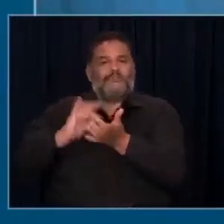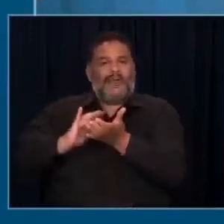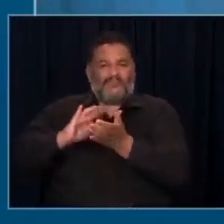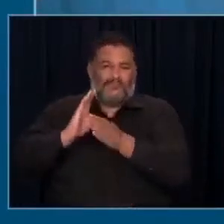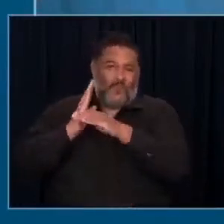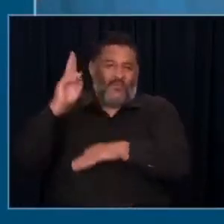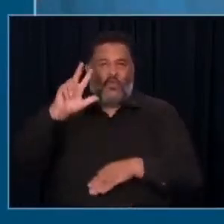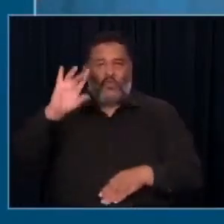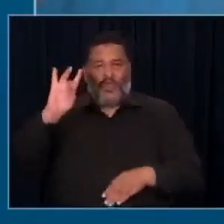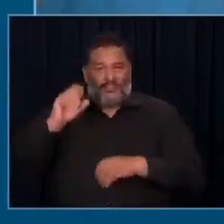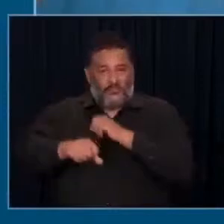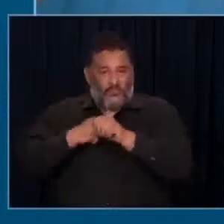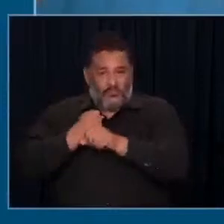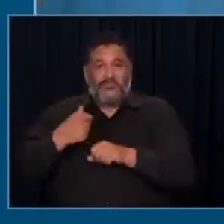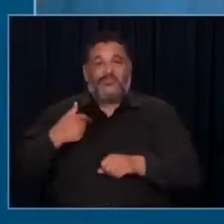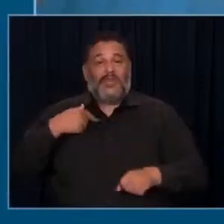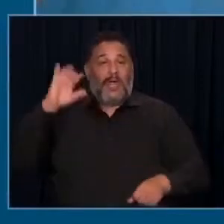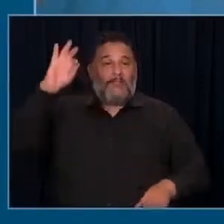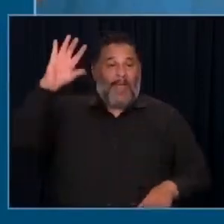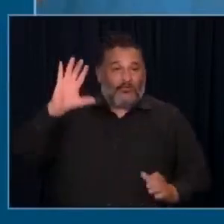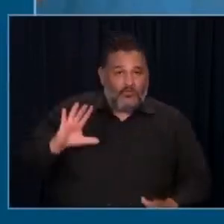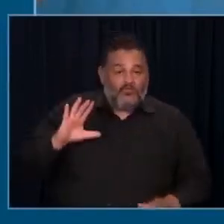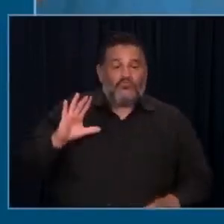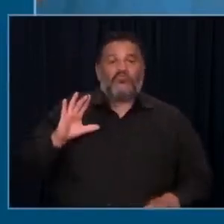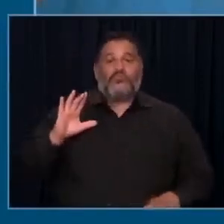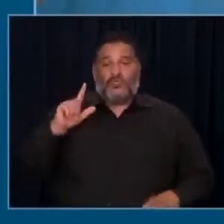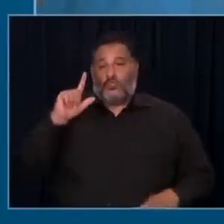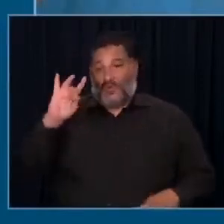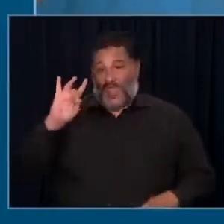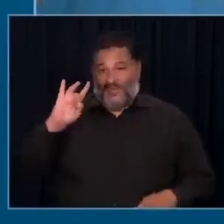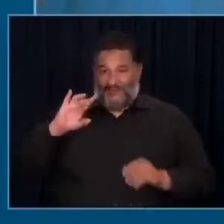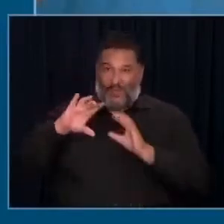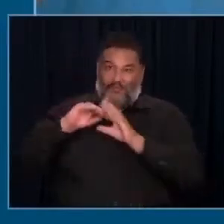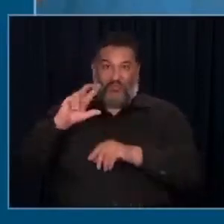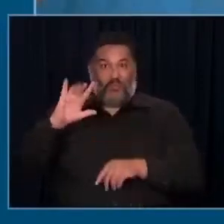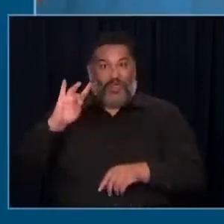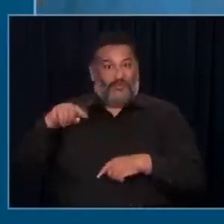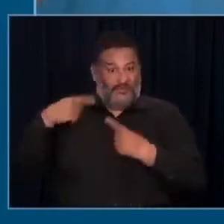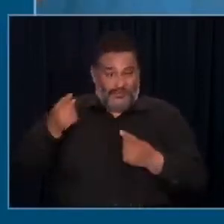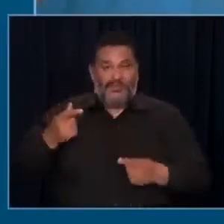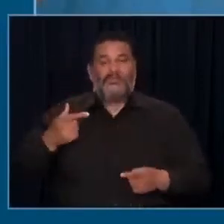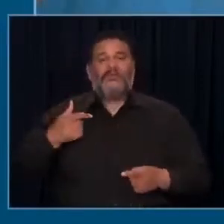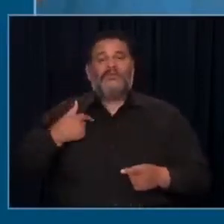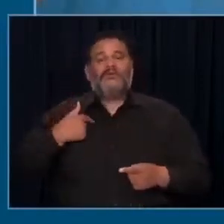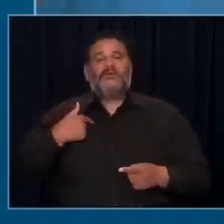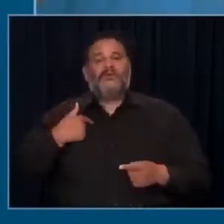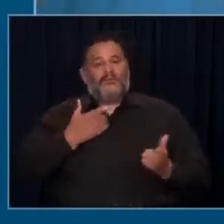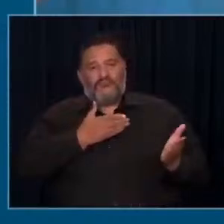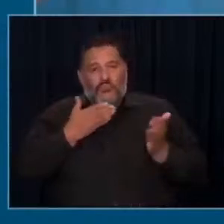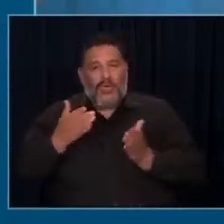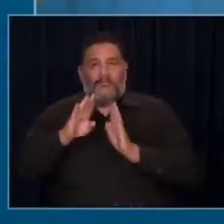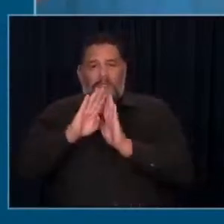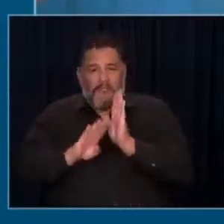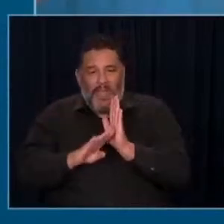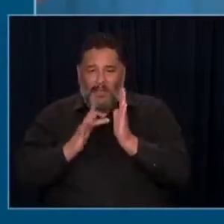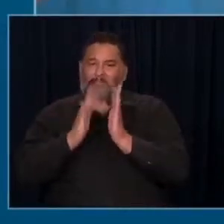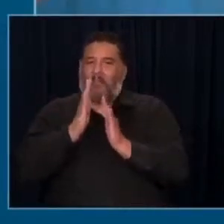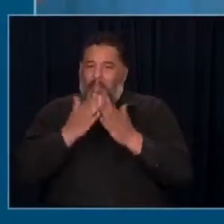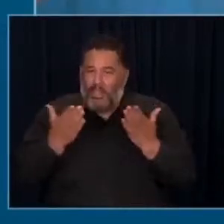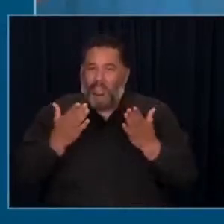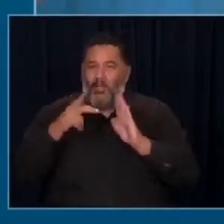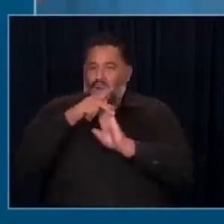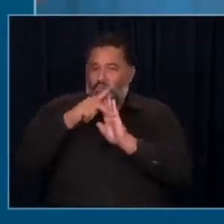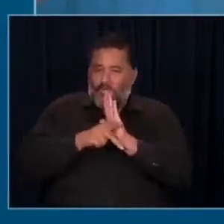years, being a pastor for over 28 of those years, that I want to bring biblical principles and constitutional principles